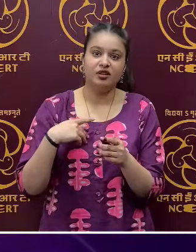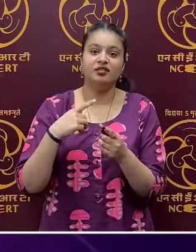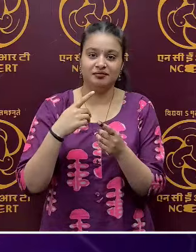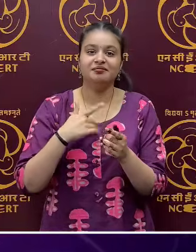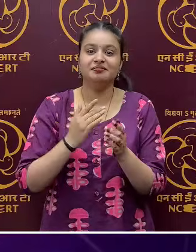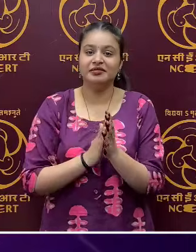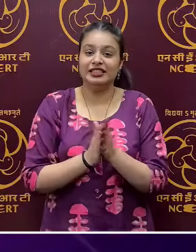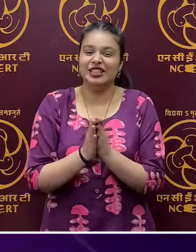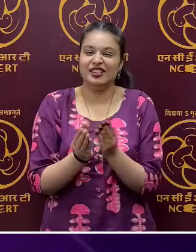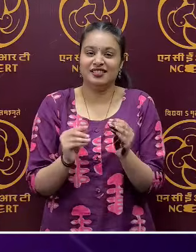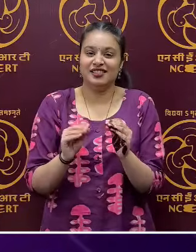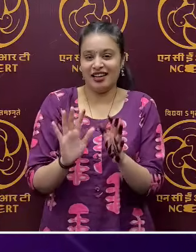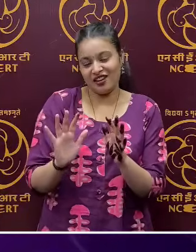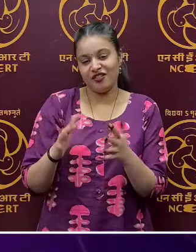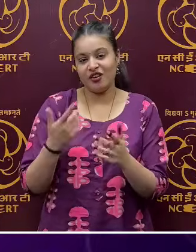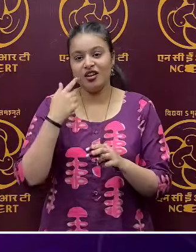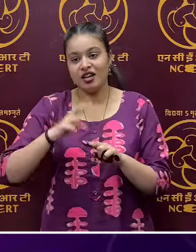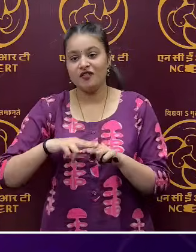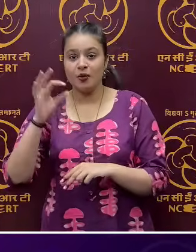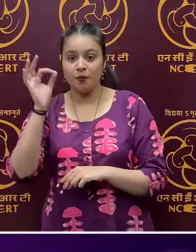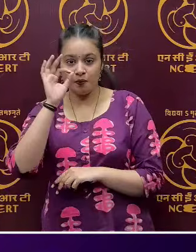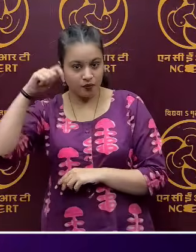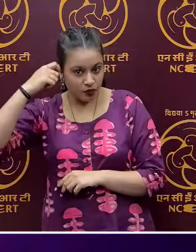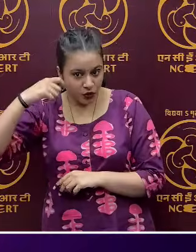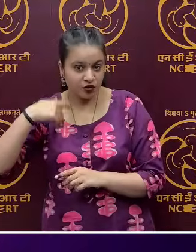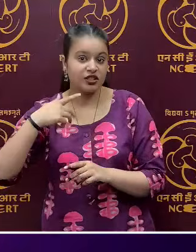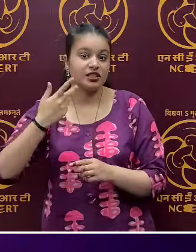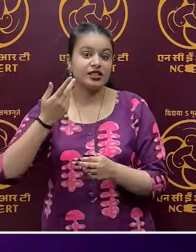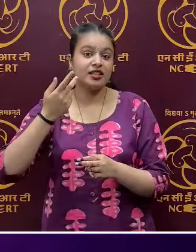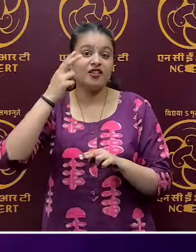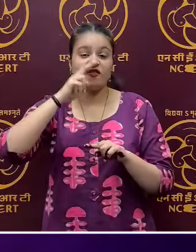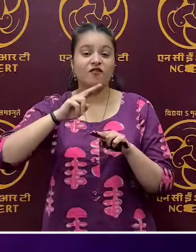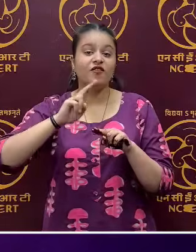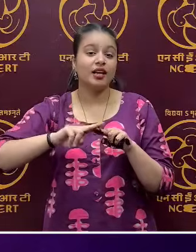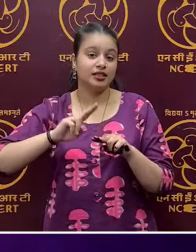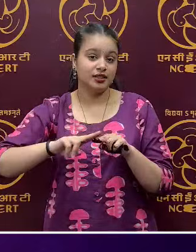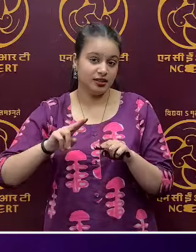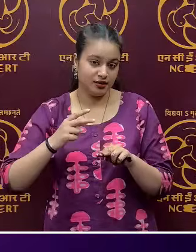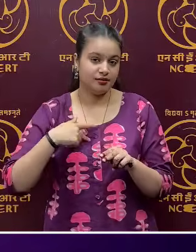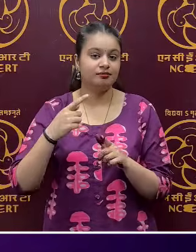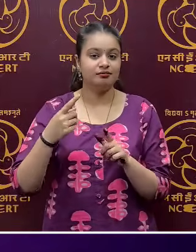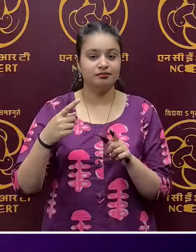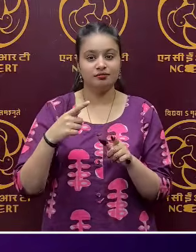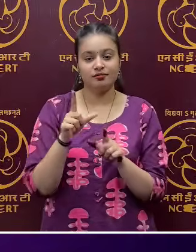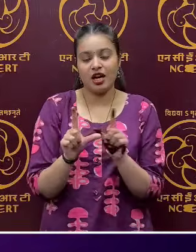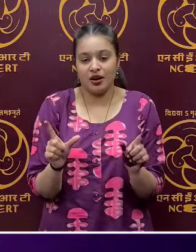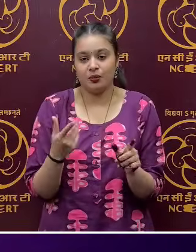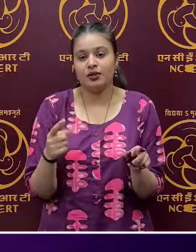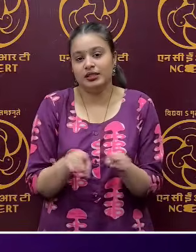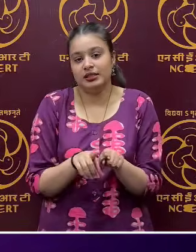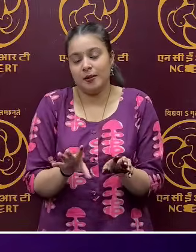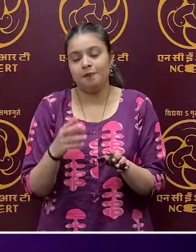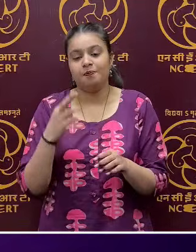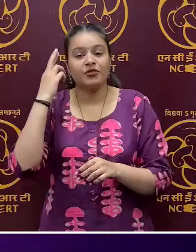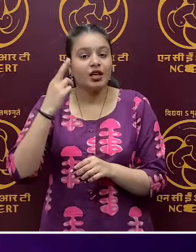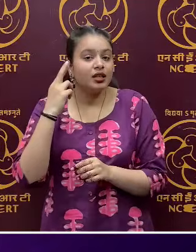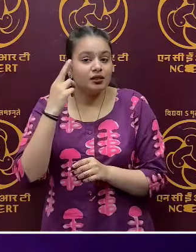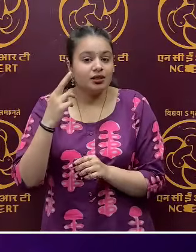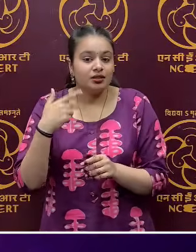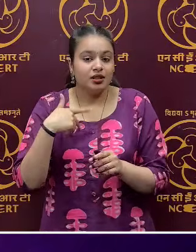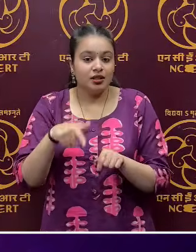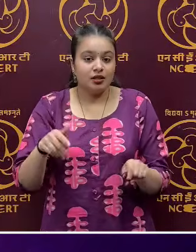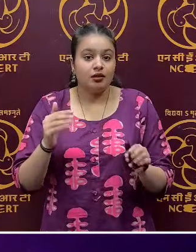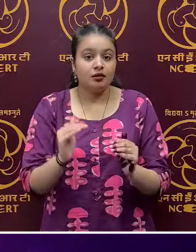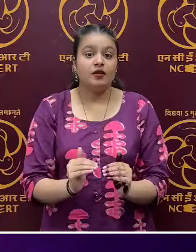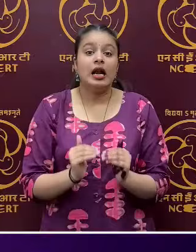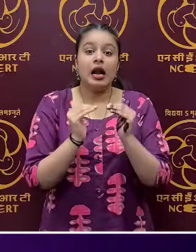interesting, and as they say in movies, also a Funny language. funny language, because it is a highly